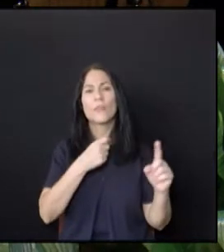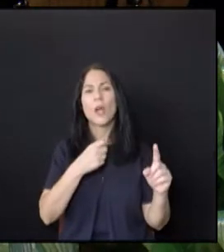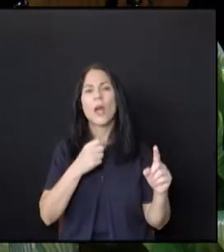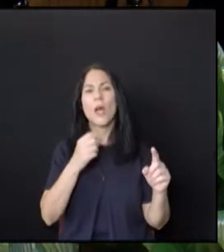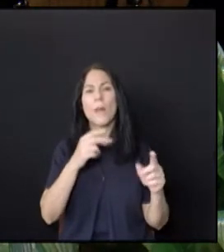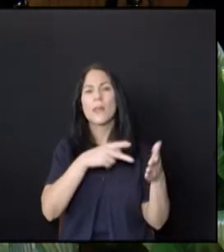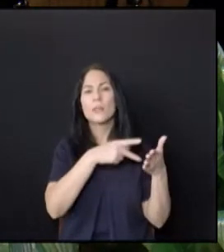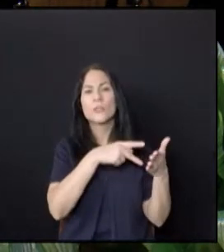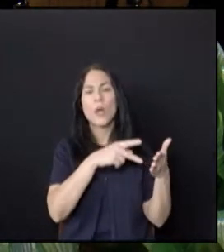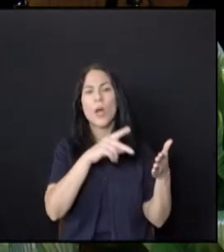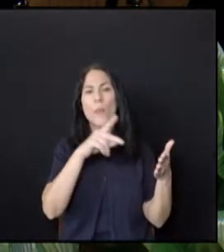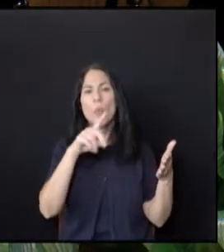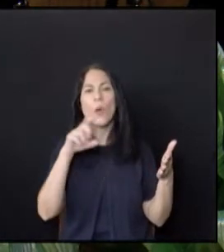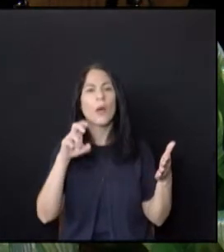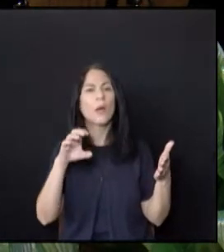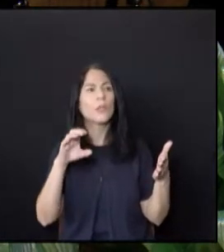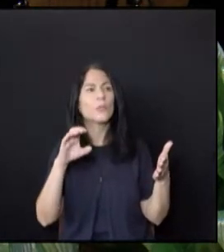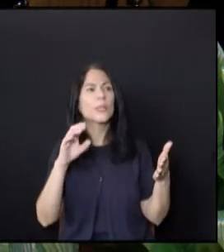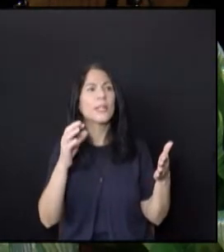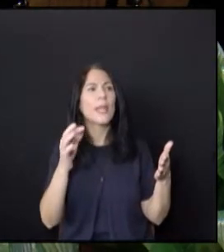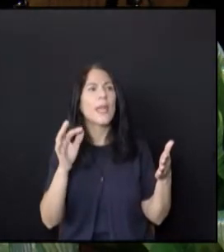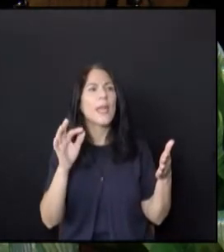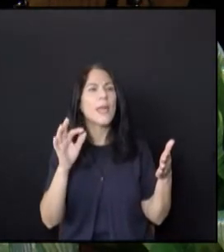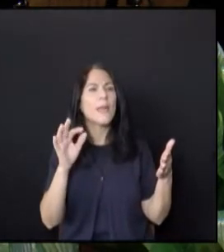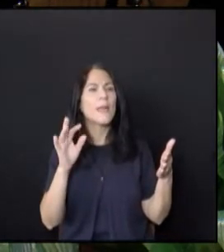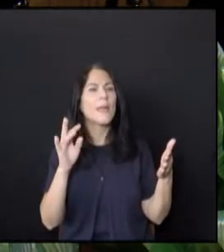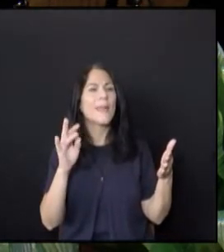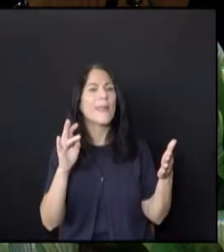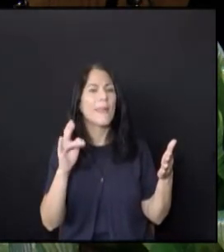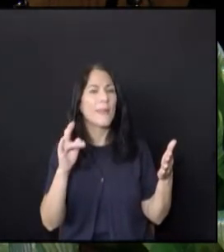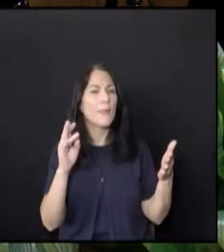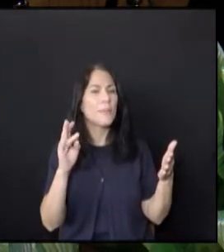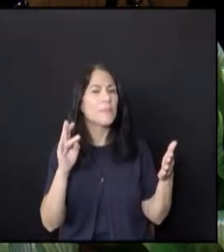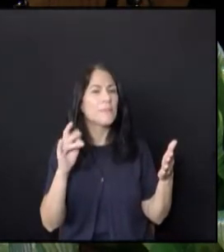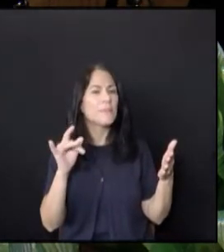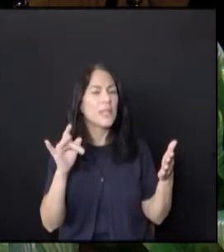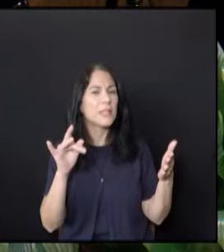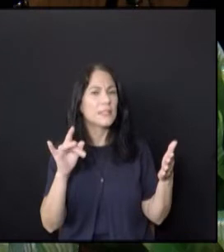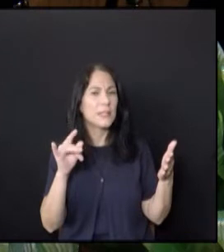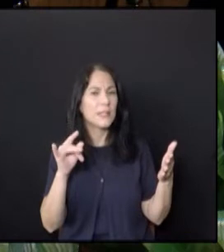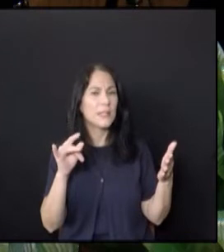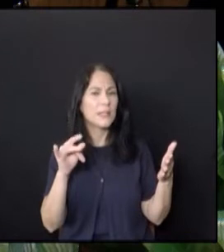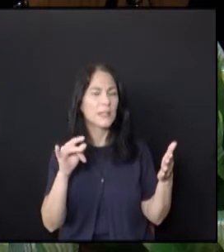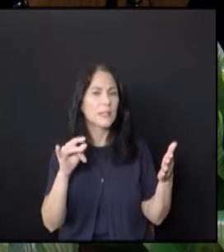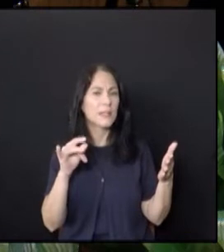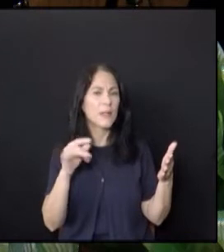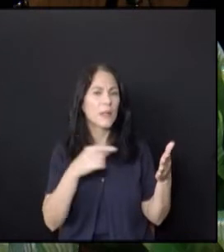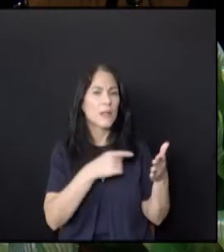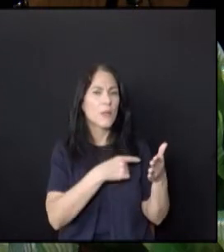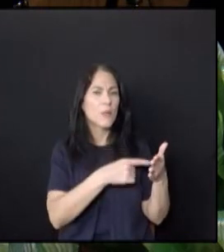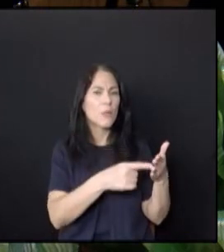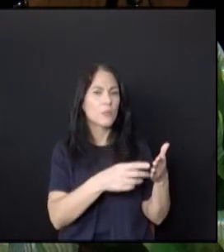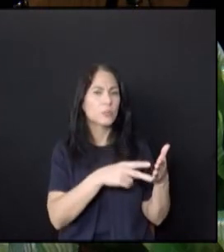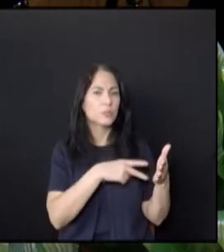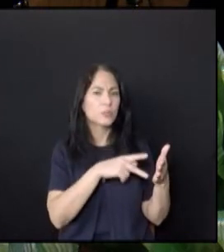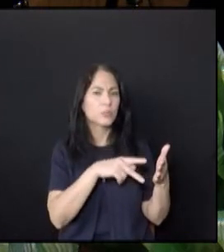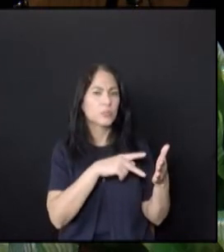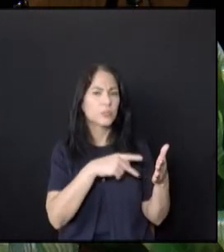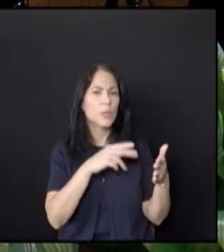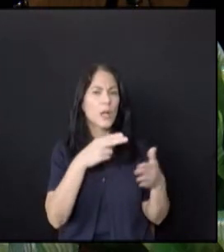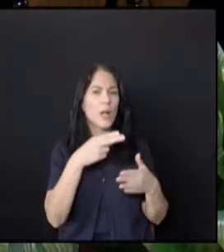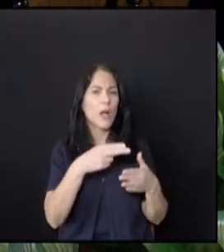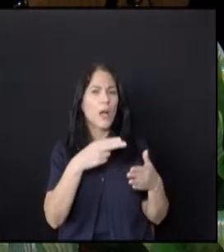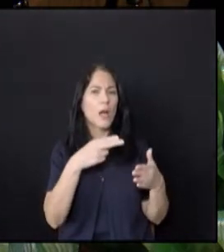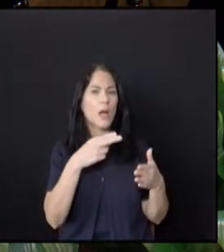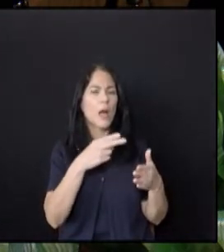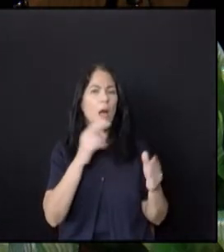is part of what we call the Hallel, 113 to 118. Those psalms, Hallel meaning